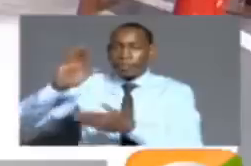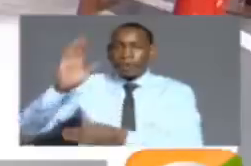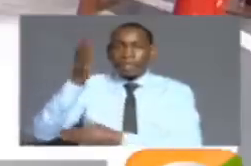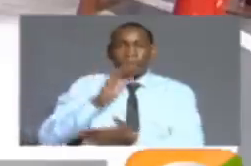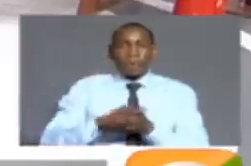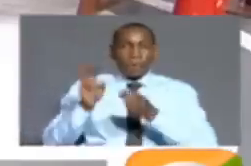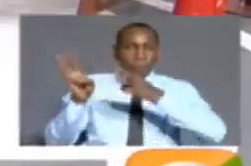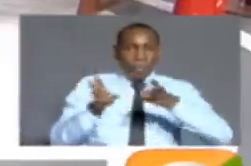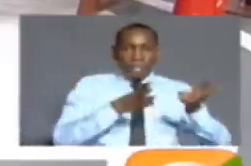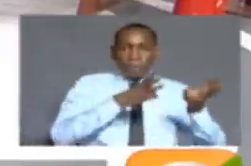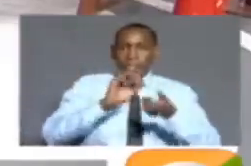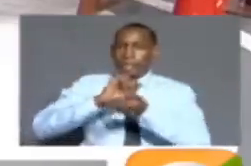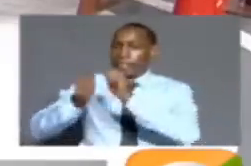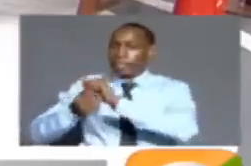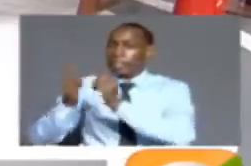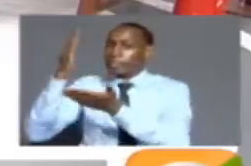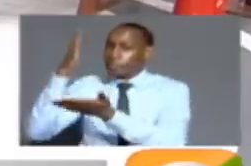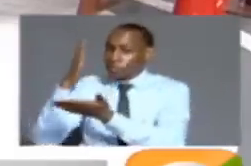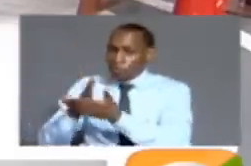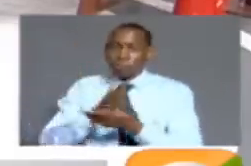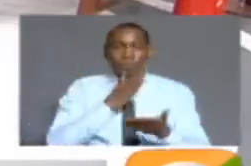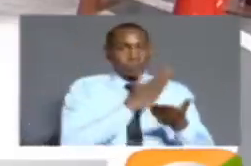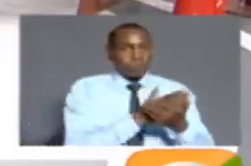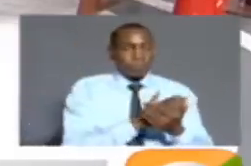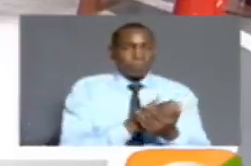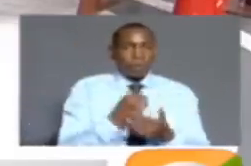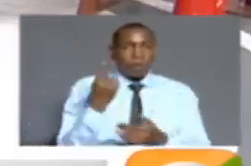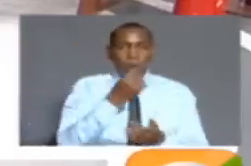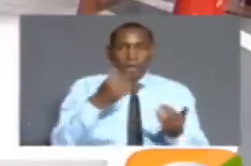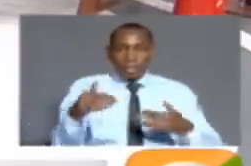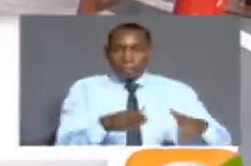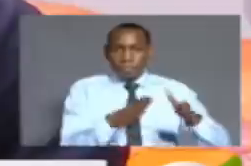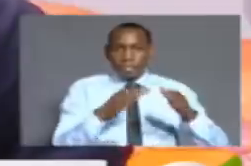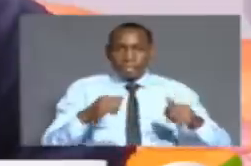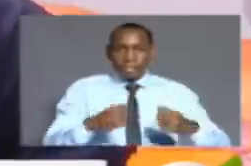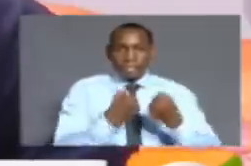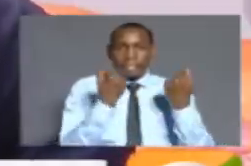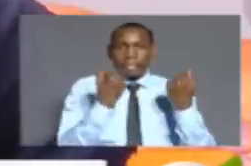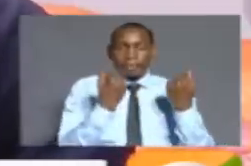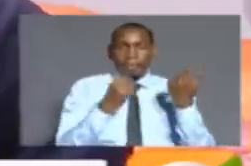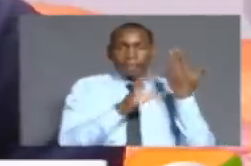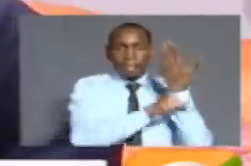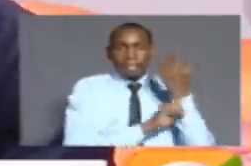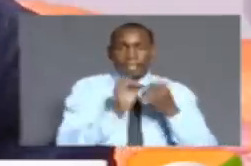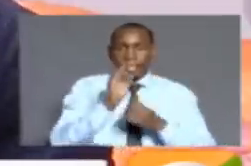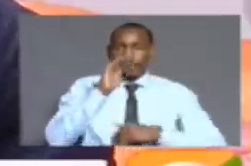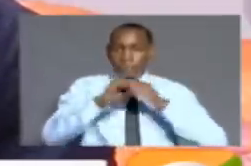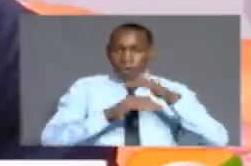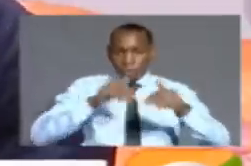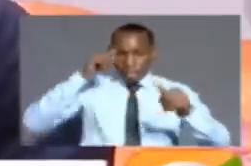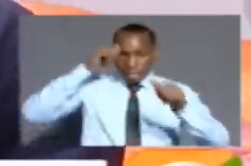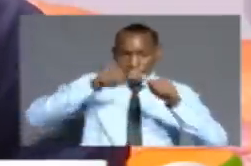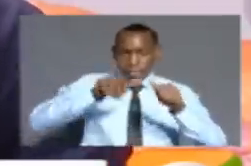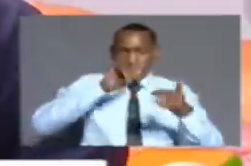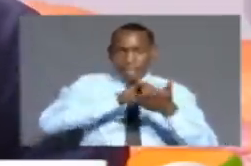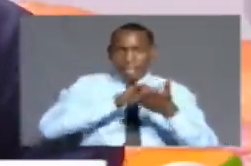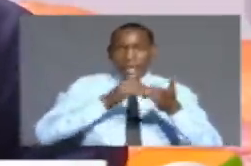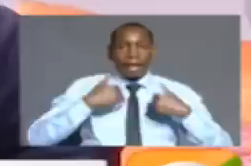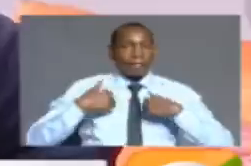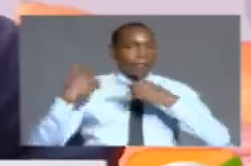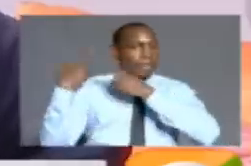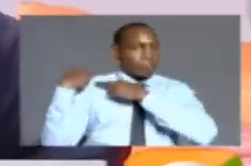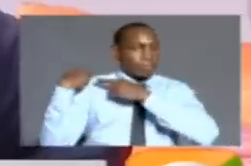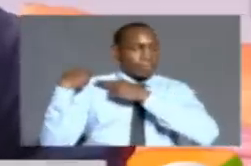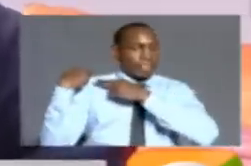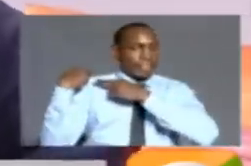real. Climate change is real. Absolutely. The only way we are going to save this country is that if we all remember that we have a